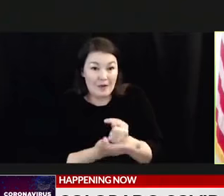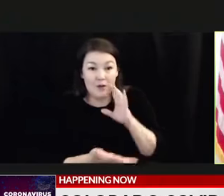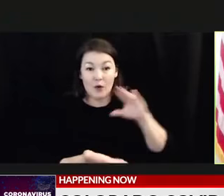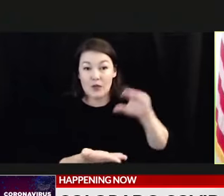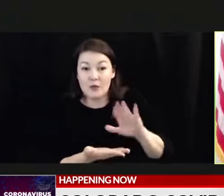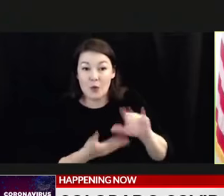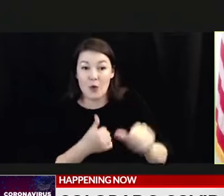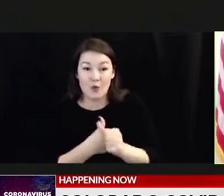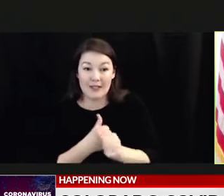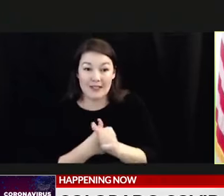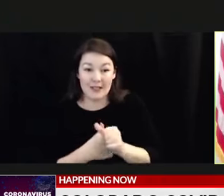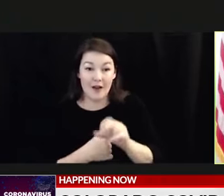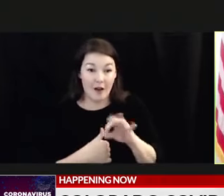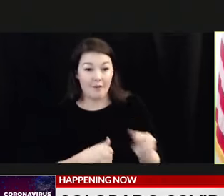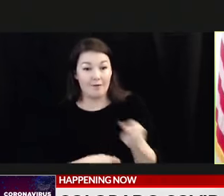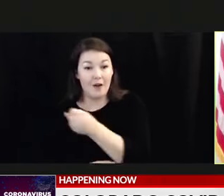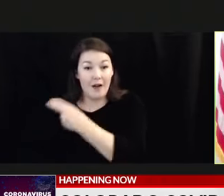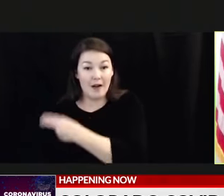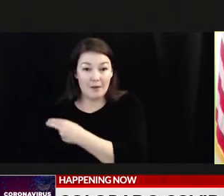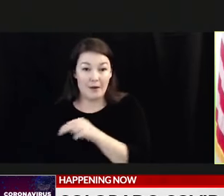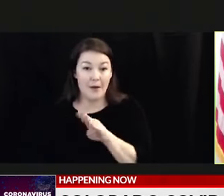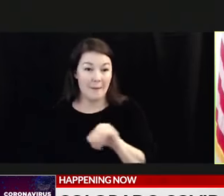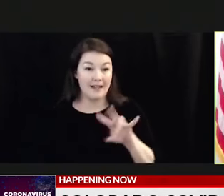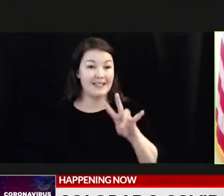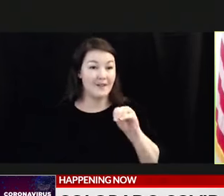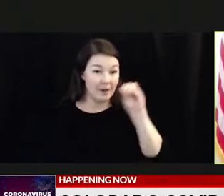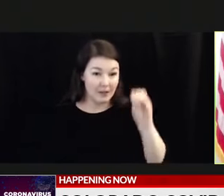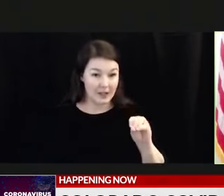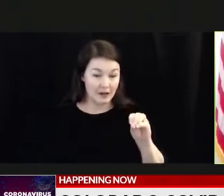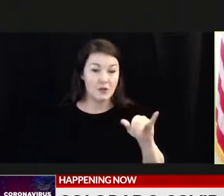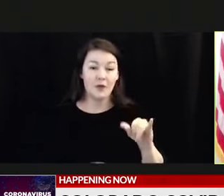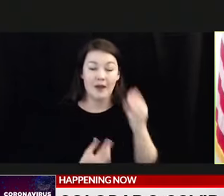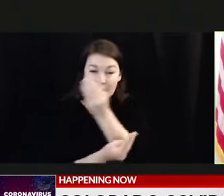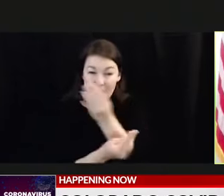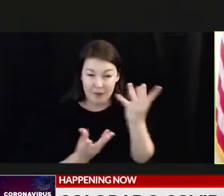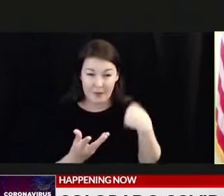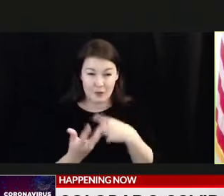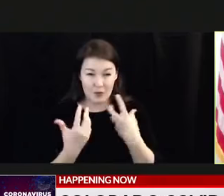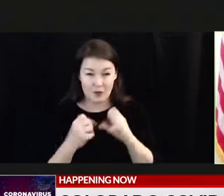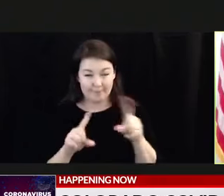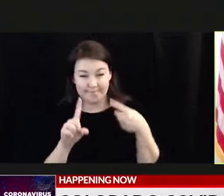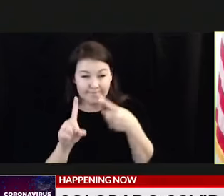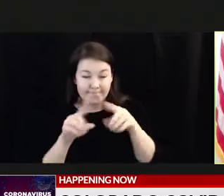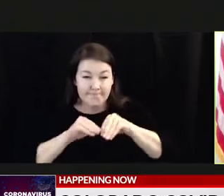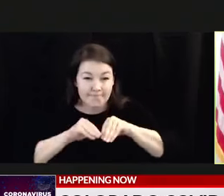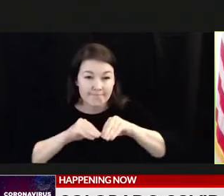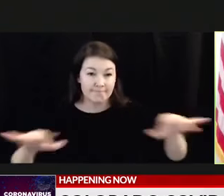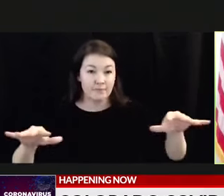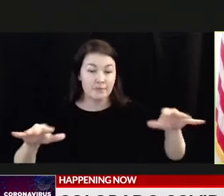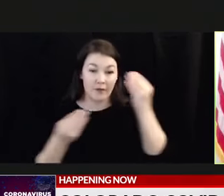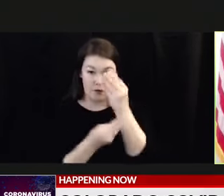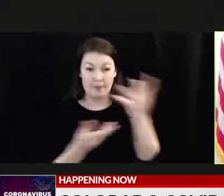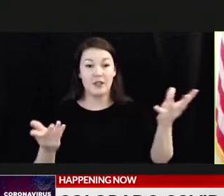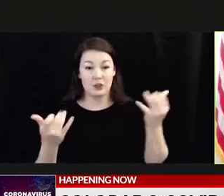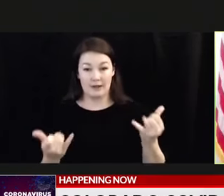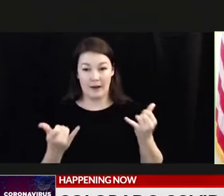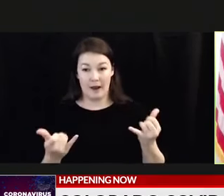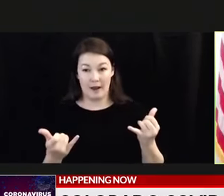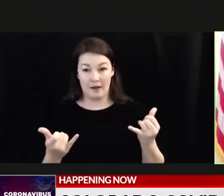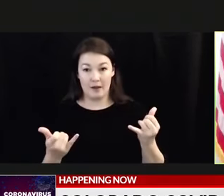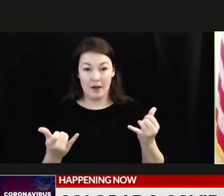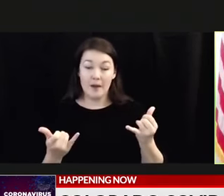by 70% or more. And that's the word that we're trying to get out today, when 1 in 53 Coloradans are contagious with